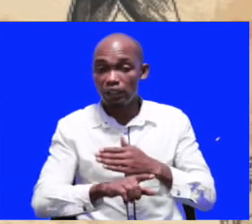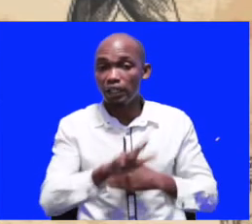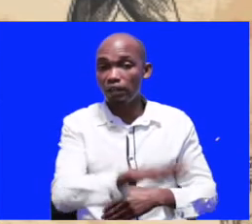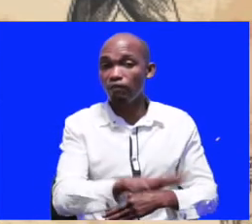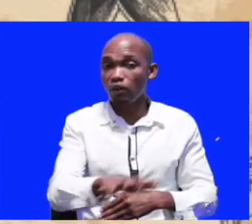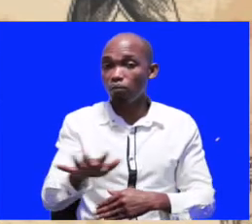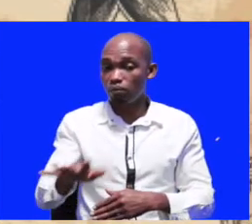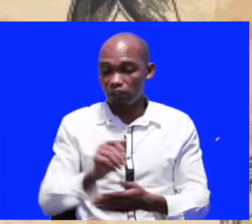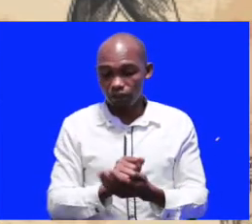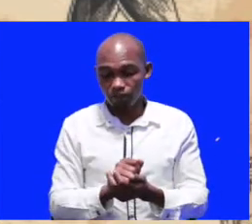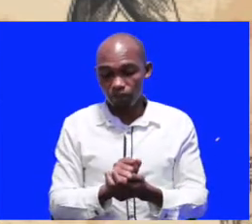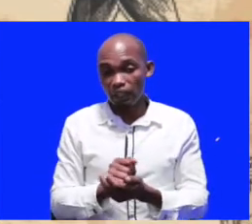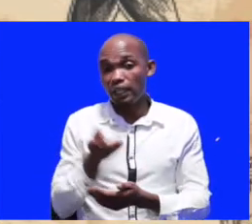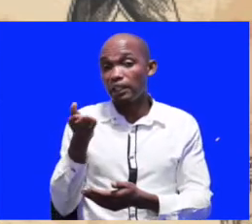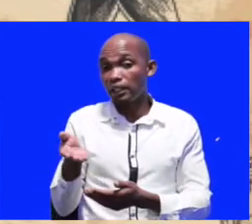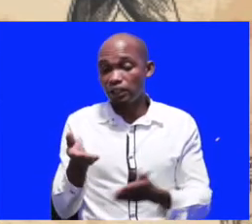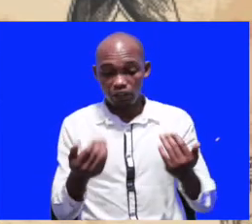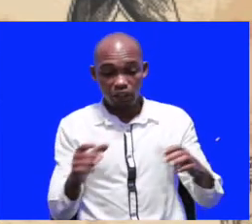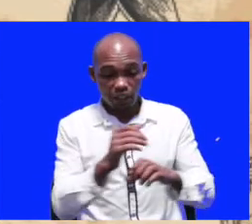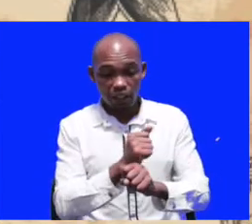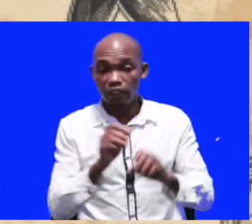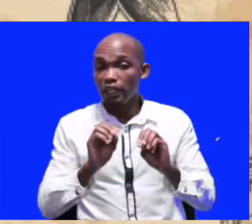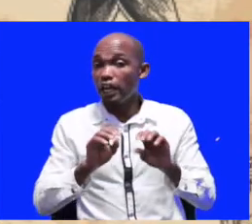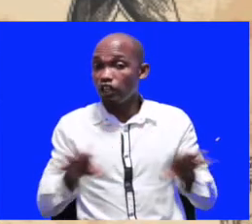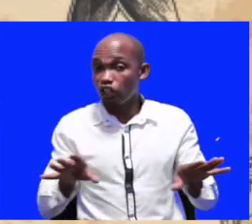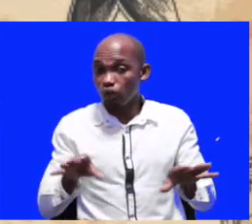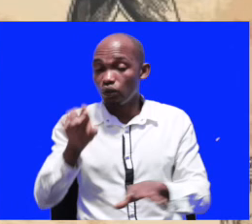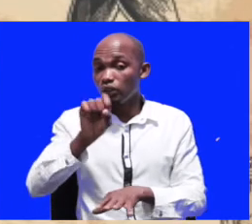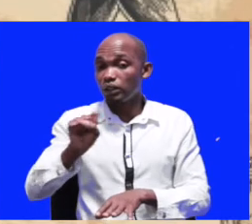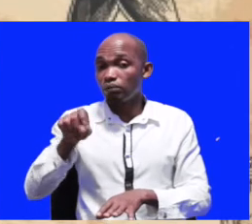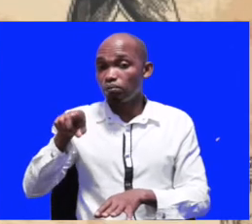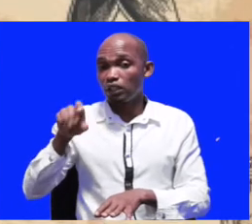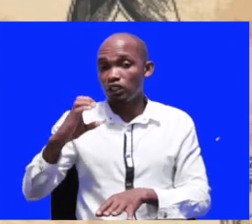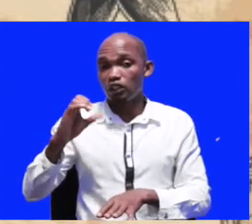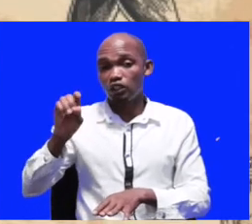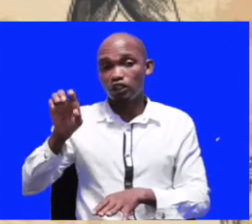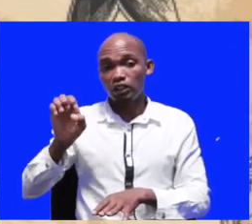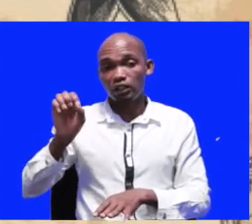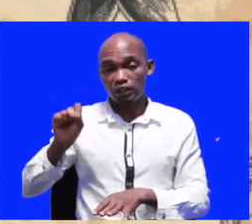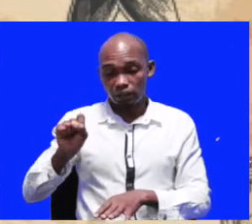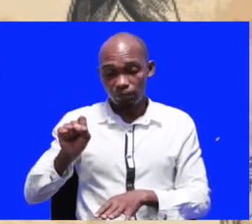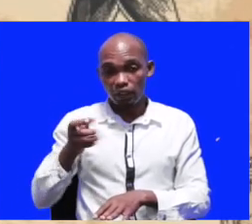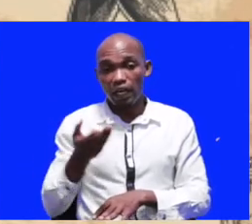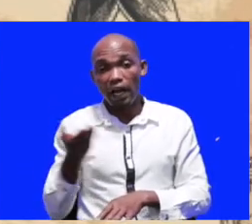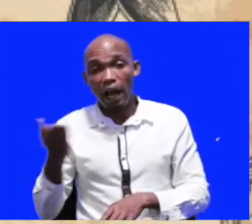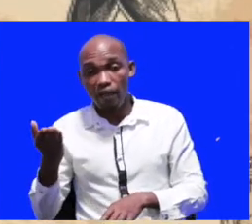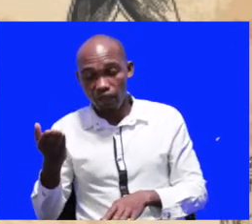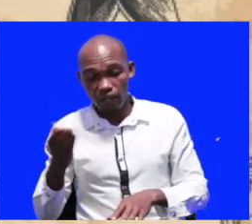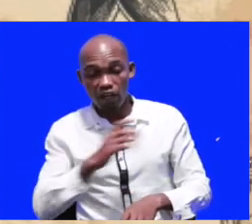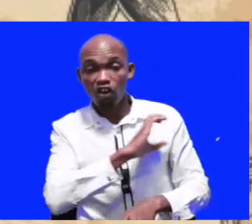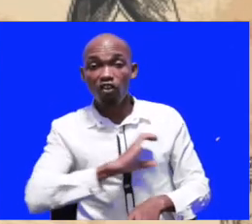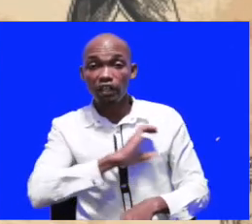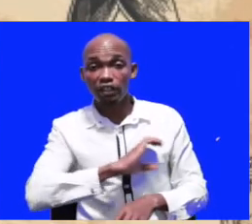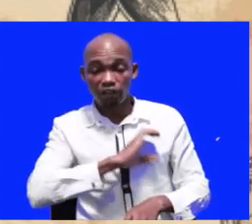to the environment. This gives rise to a new species. A change in the environmental conditions favors